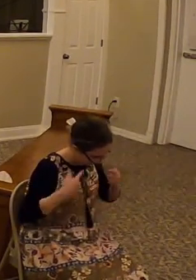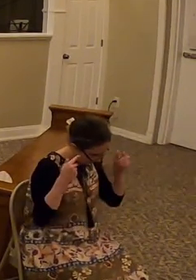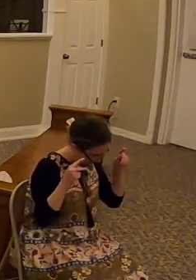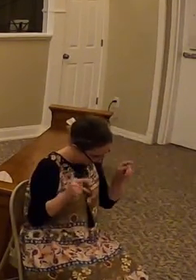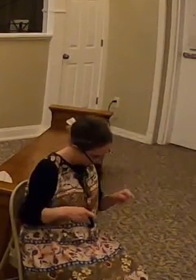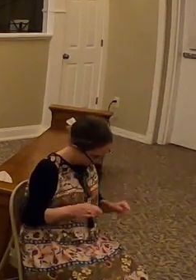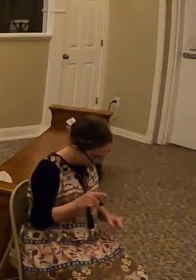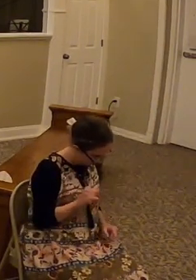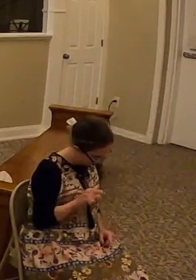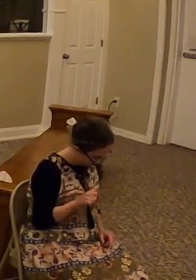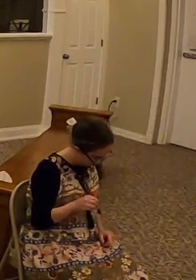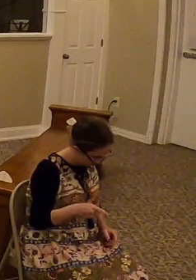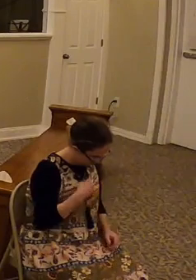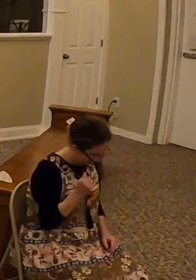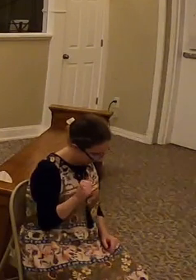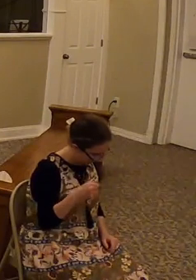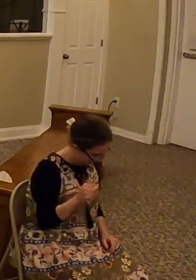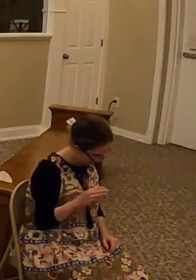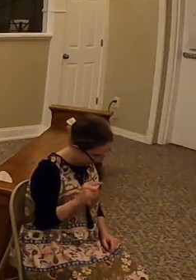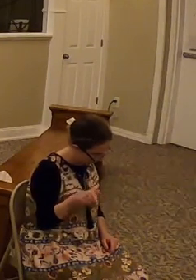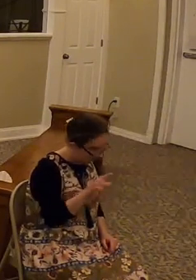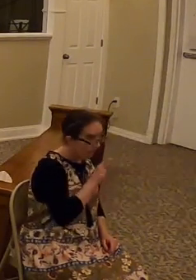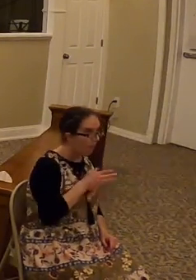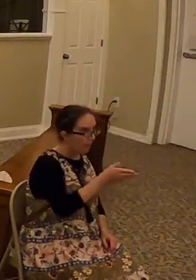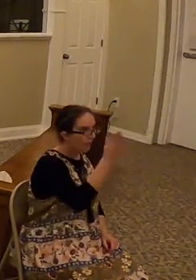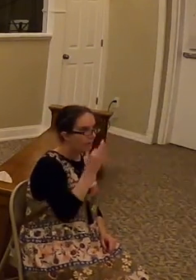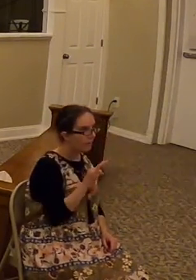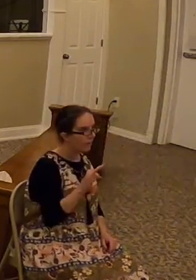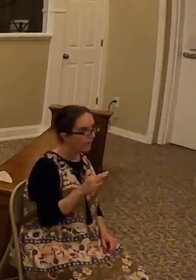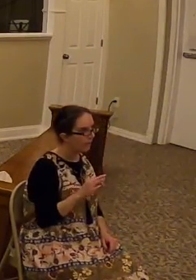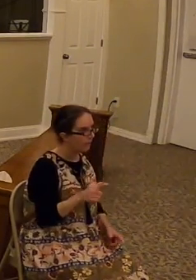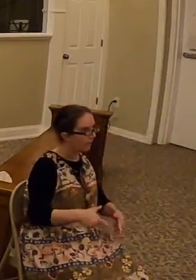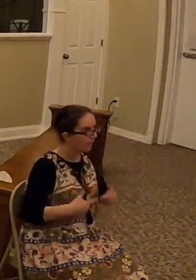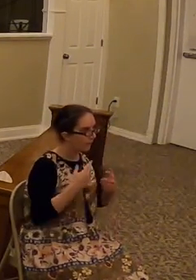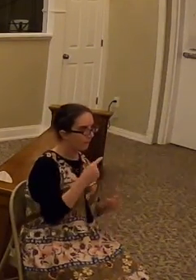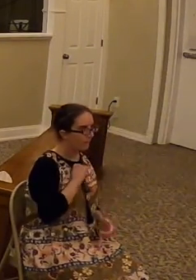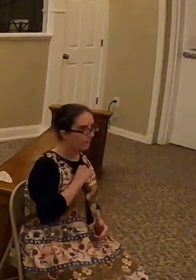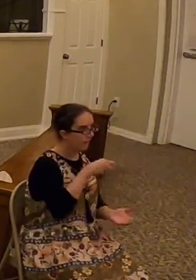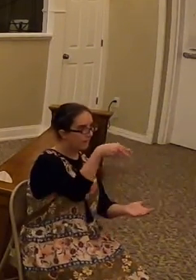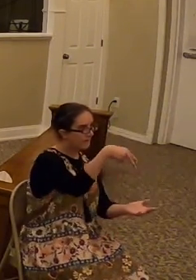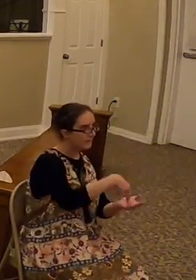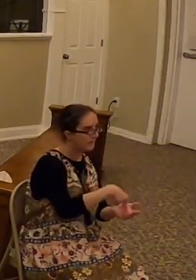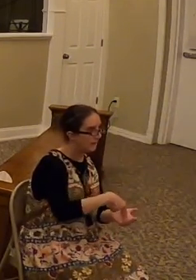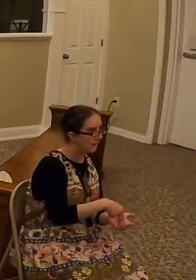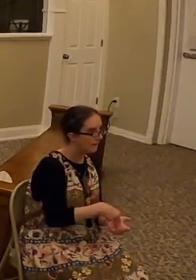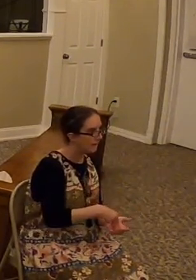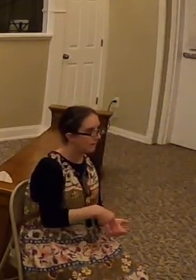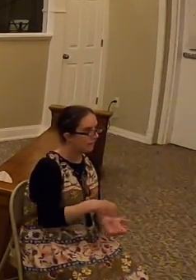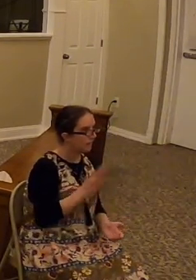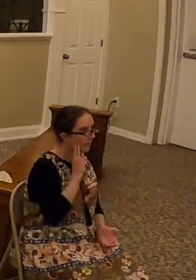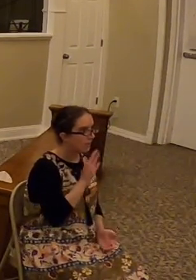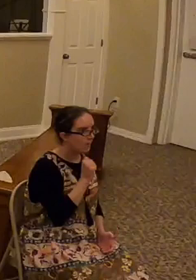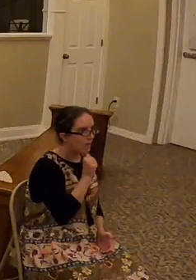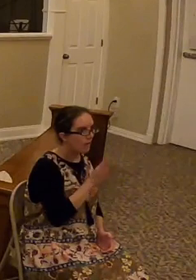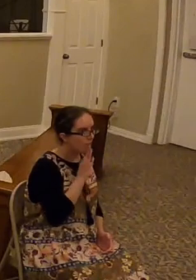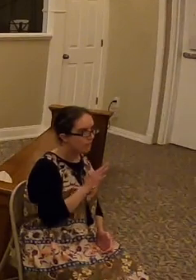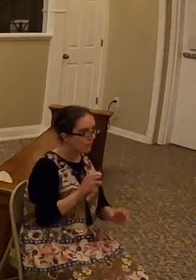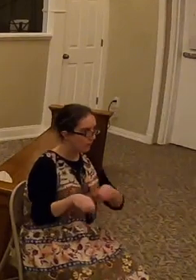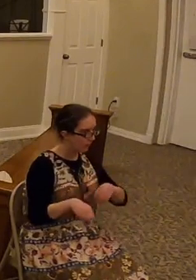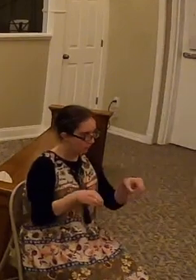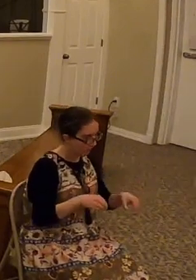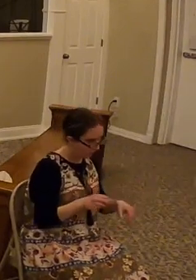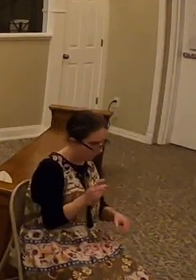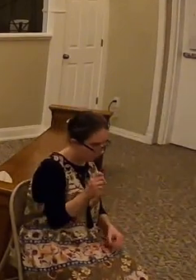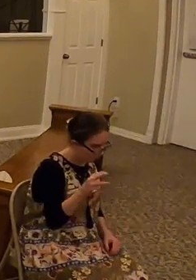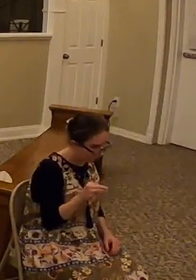of Gilead, said unto Ahab, as the Lord God of Israel liveth, before whom I stand, there shall not be dew